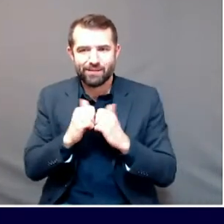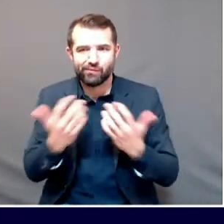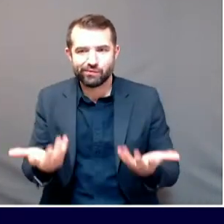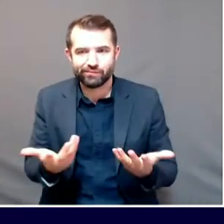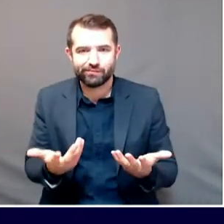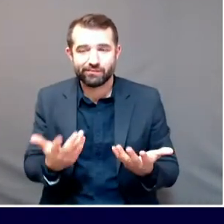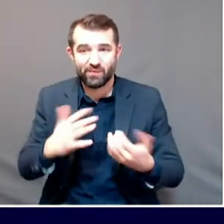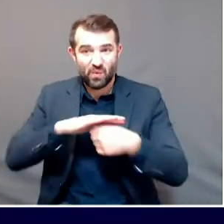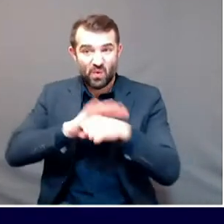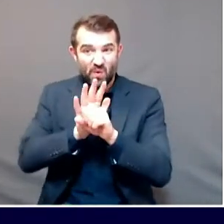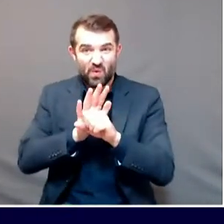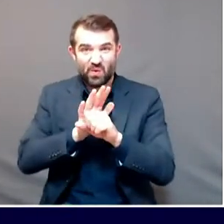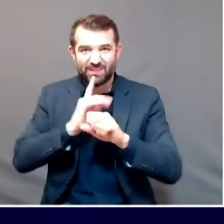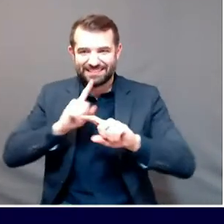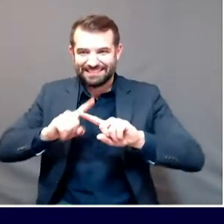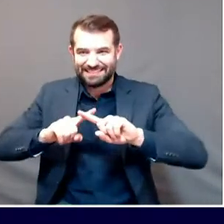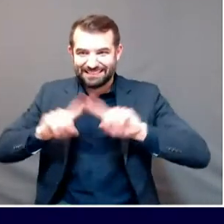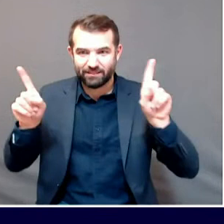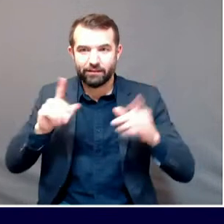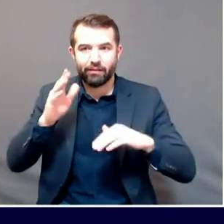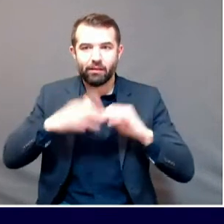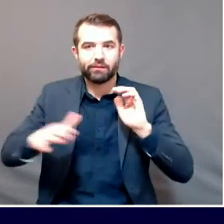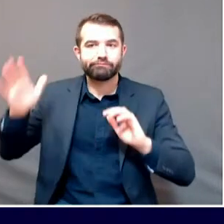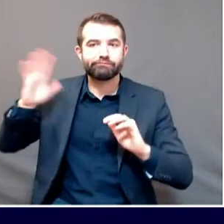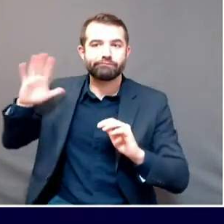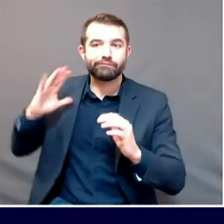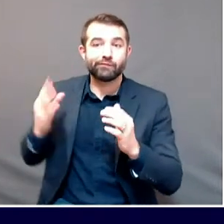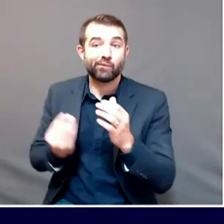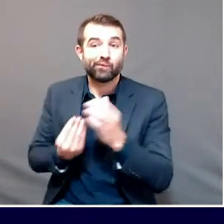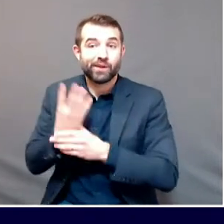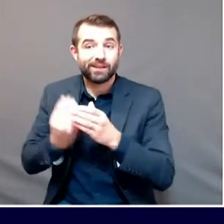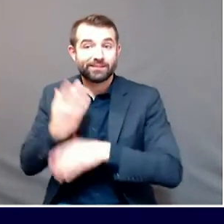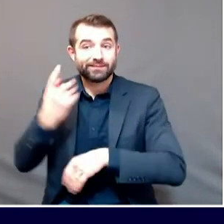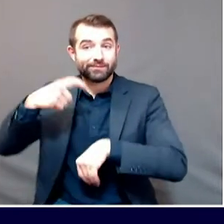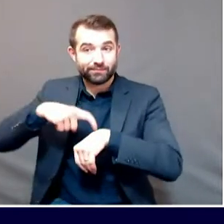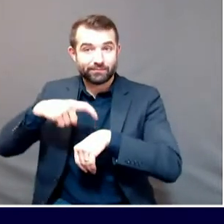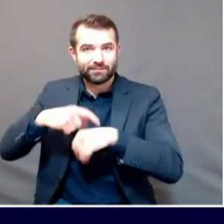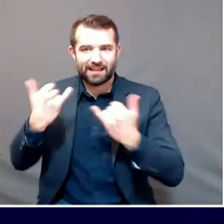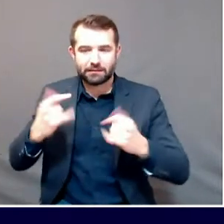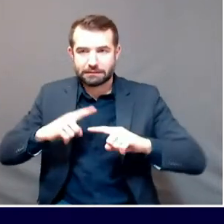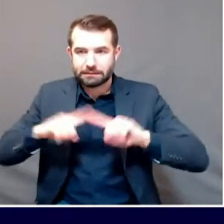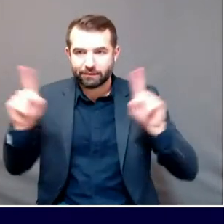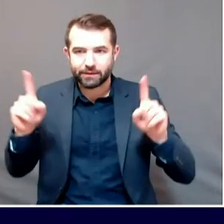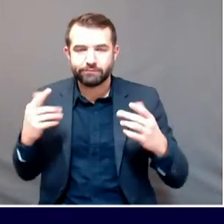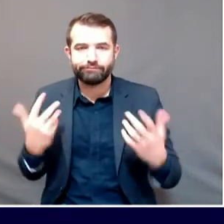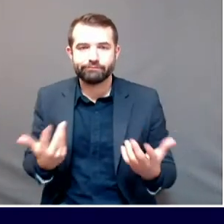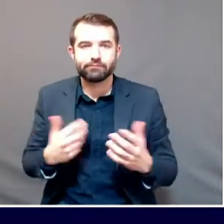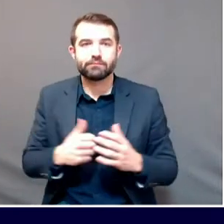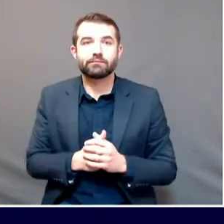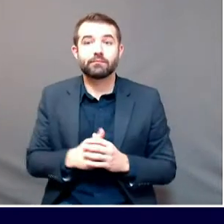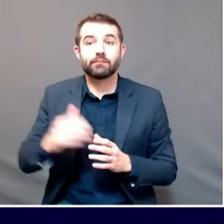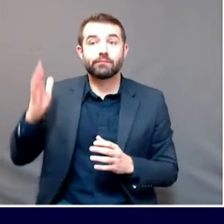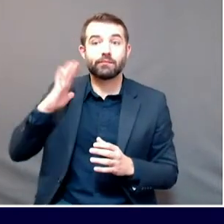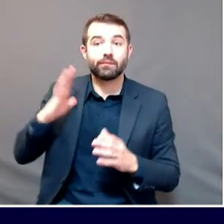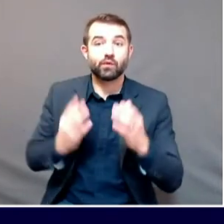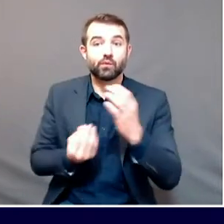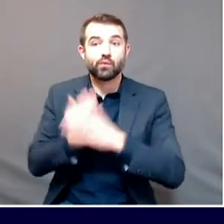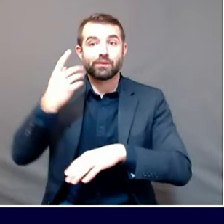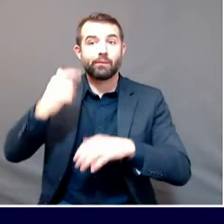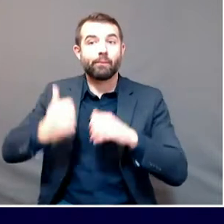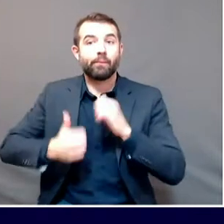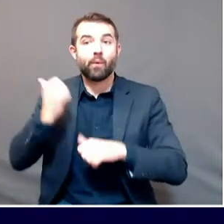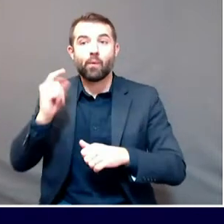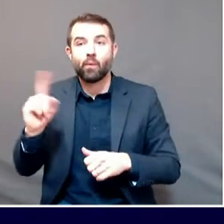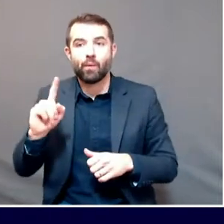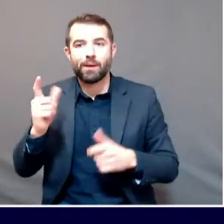it was earlier. Earlier in the pandemic, it was a predominantly urban phenomenon. But now, as